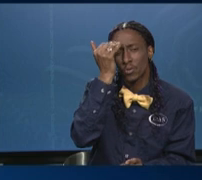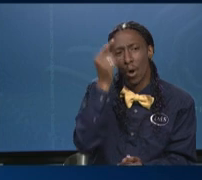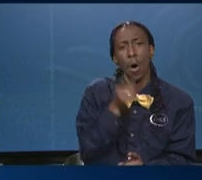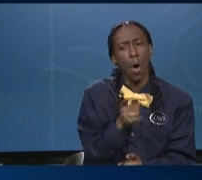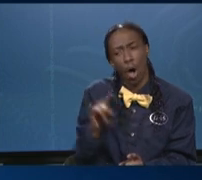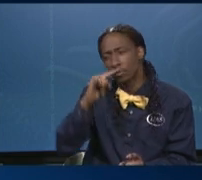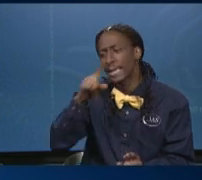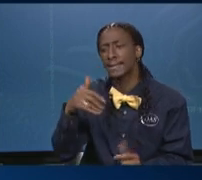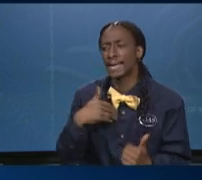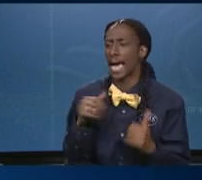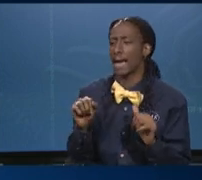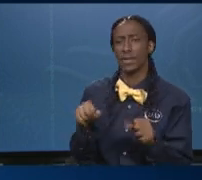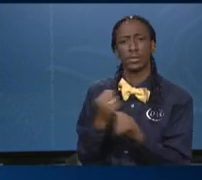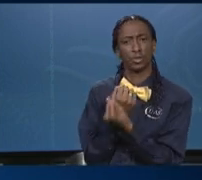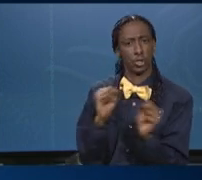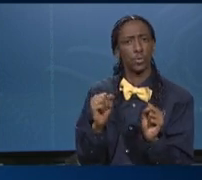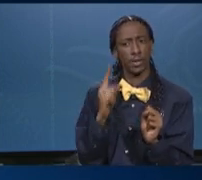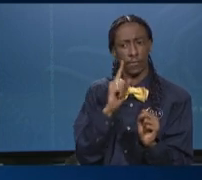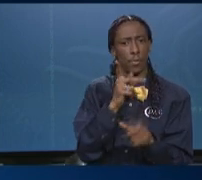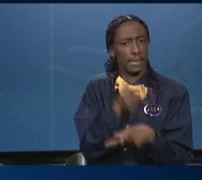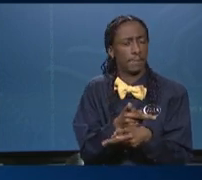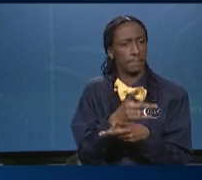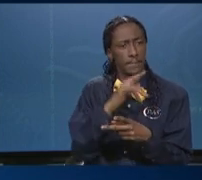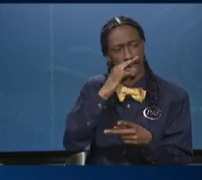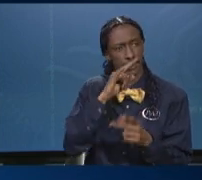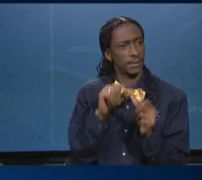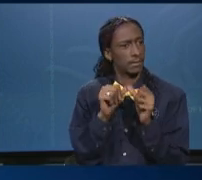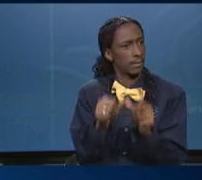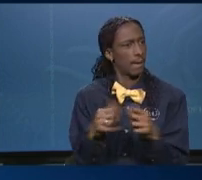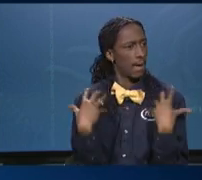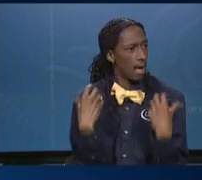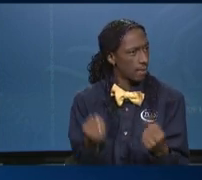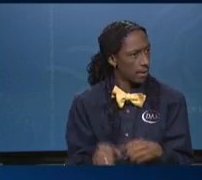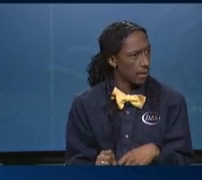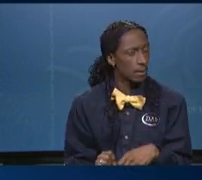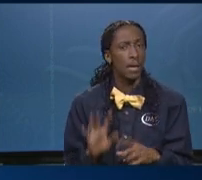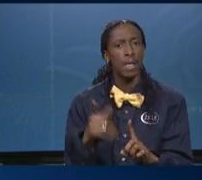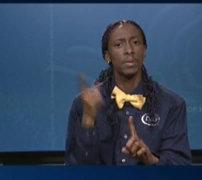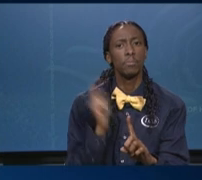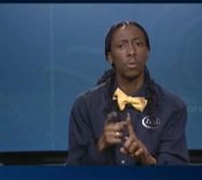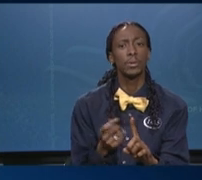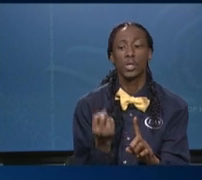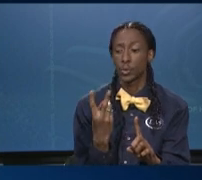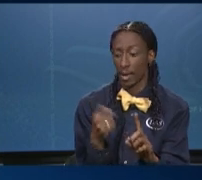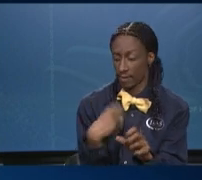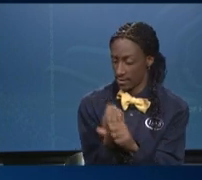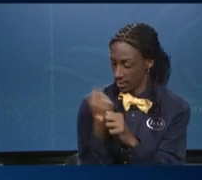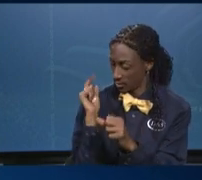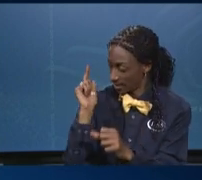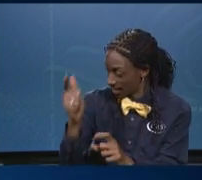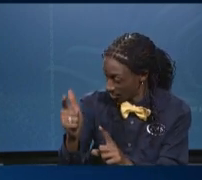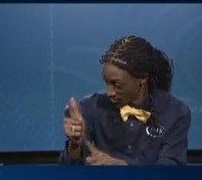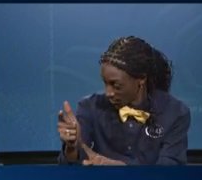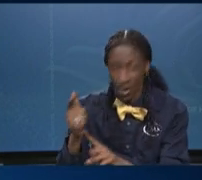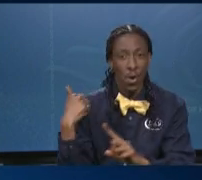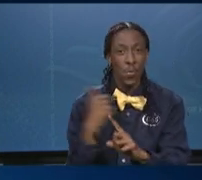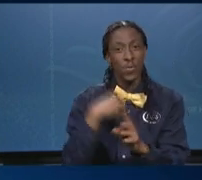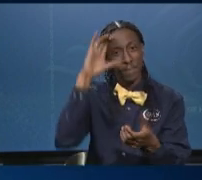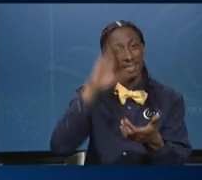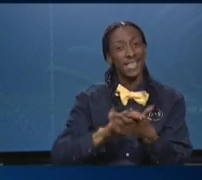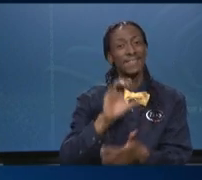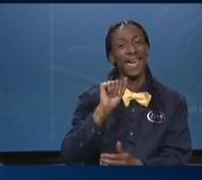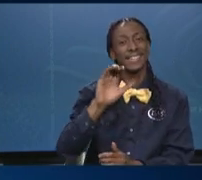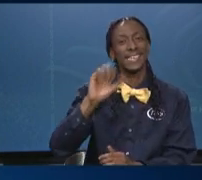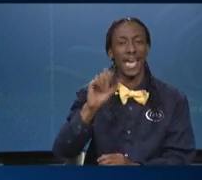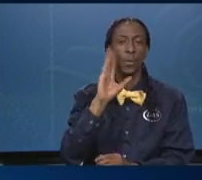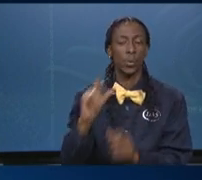security of being able to keep their children healthy. Bottom line, 12 years later, we believe that the ACA continues to provide